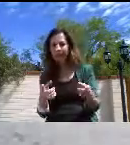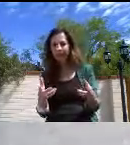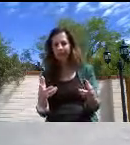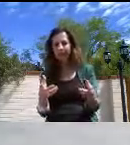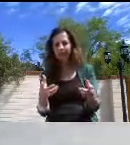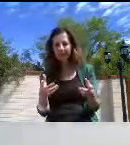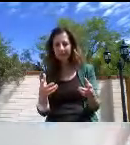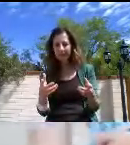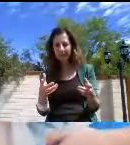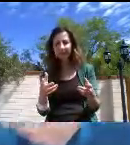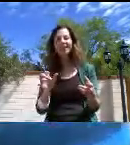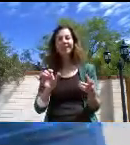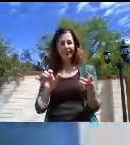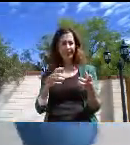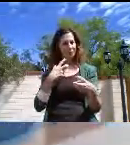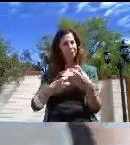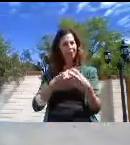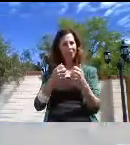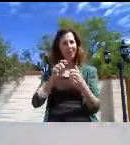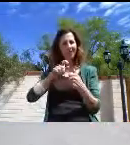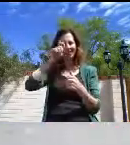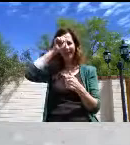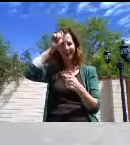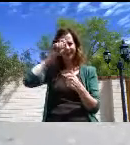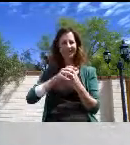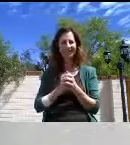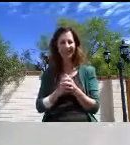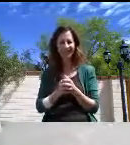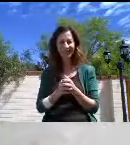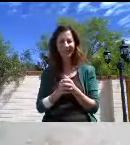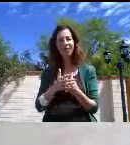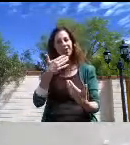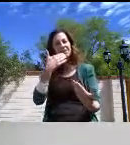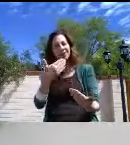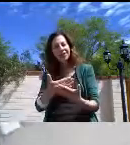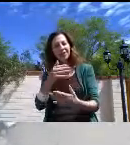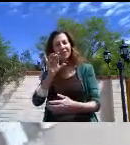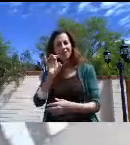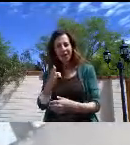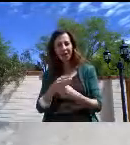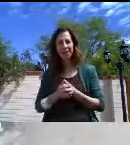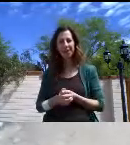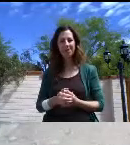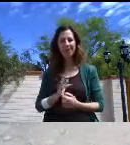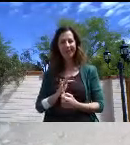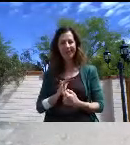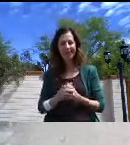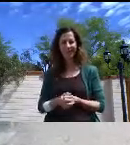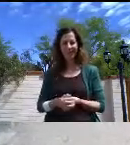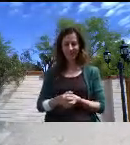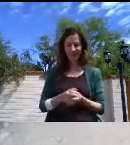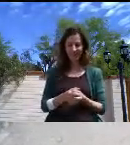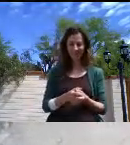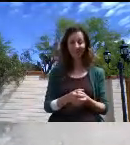What happened? What happened? Had a little trouble with his little hat. Good